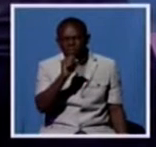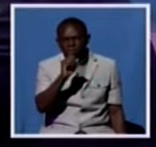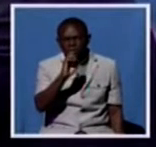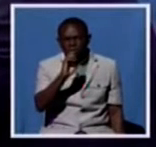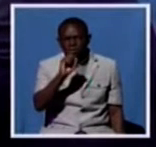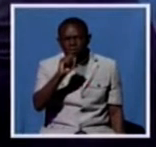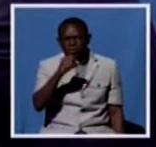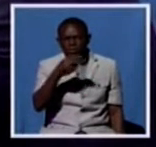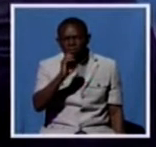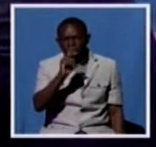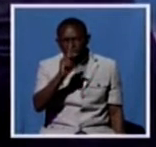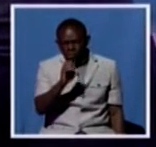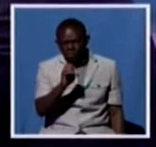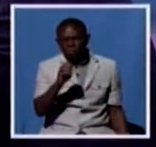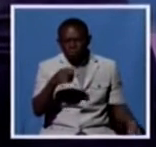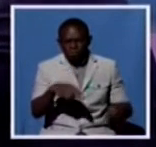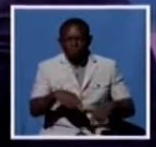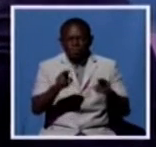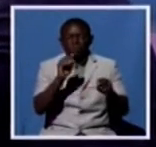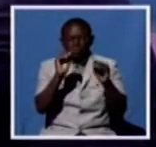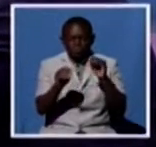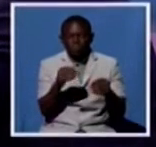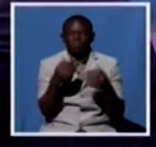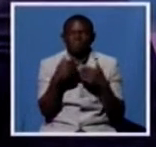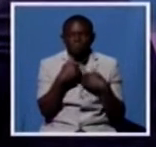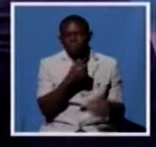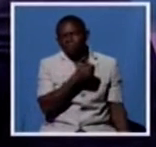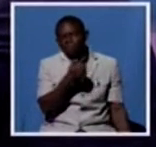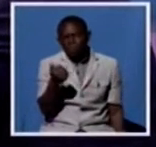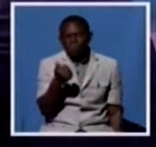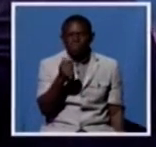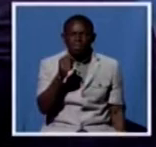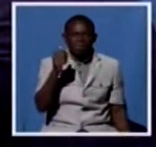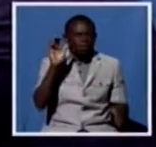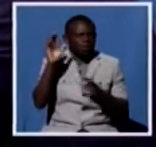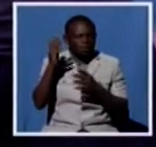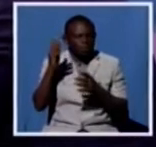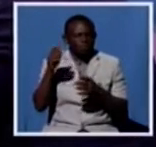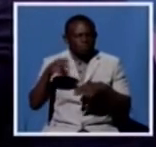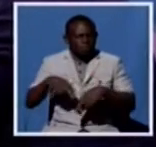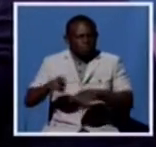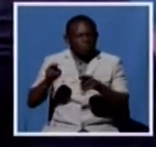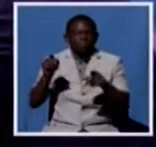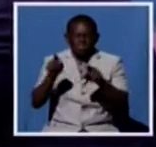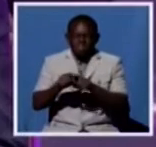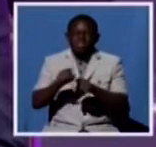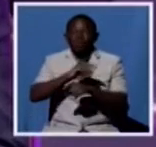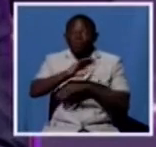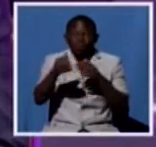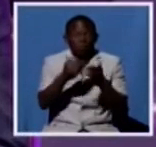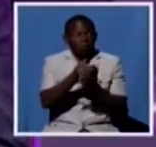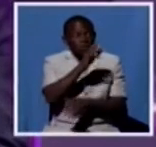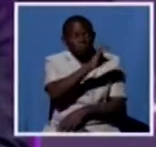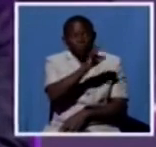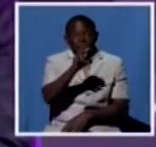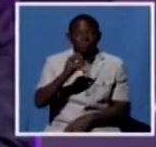completed soon. We have other projects also like Kaomba Mshota, where we've applied these tolls. So it's across the country. The issue